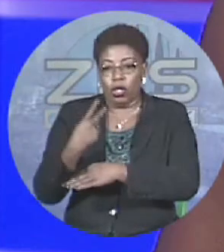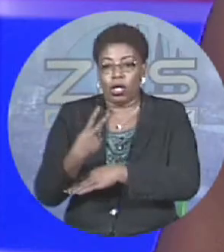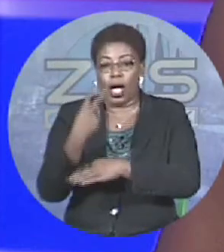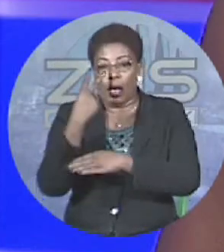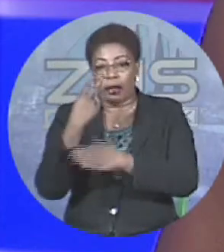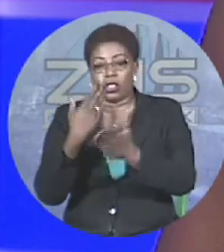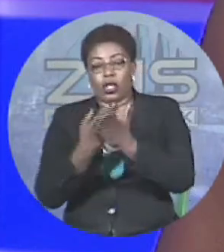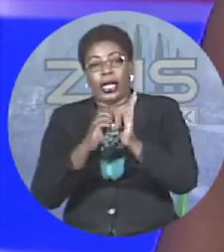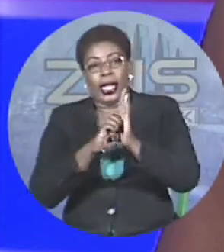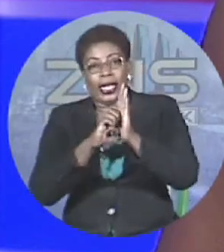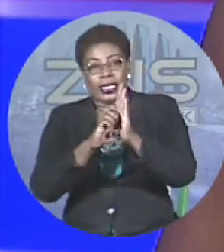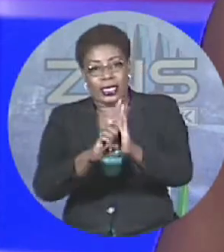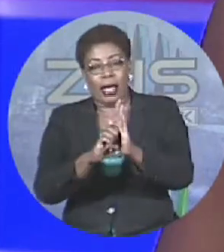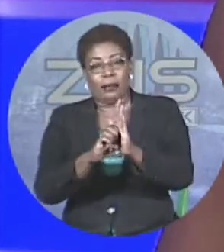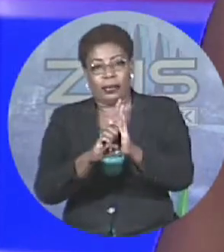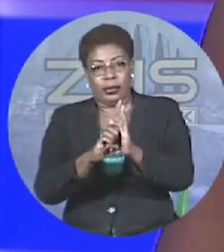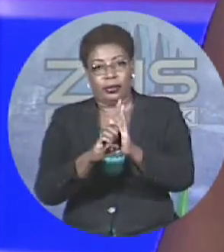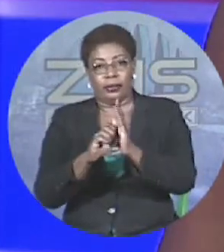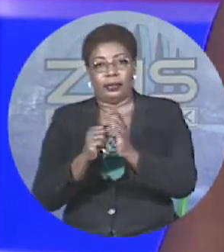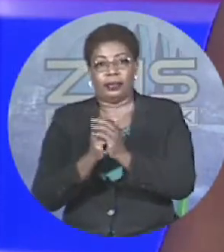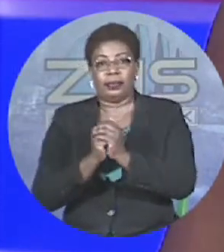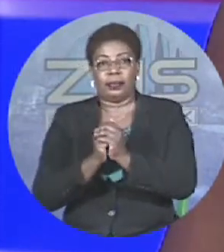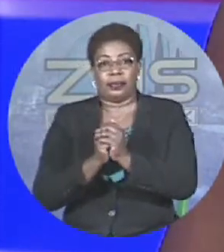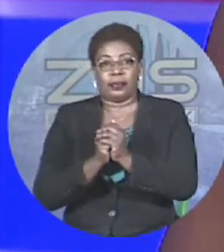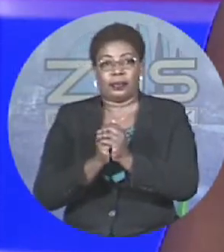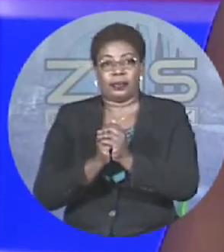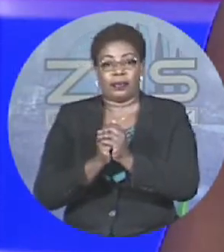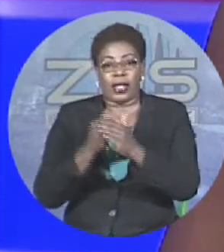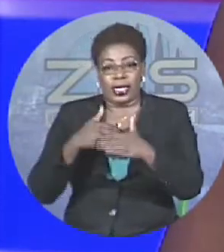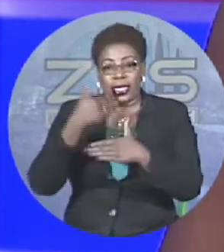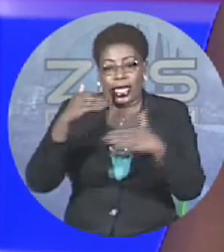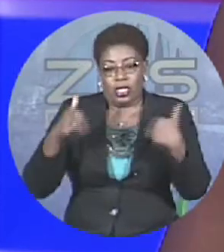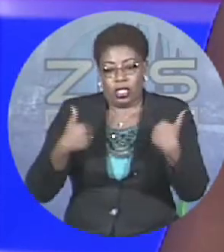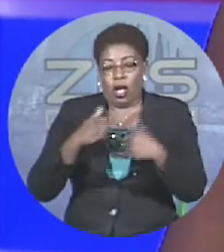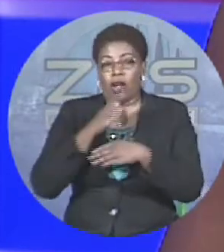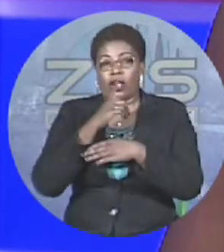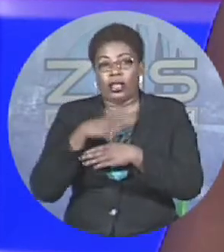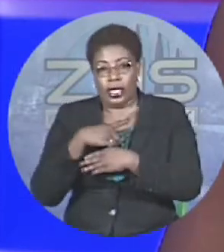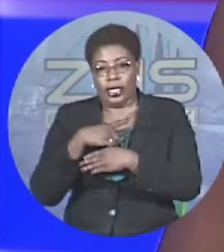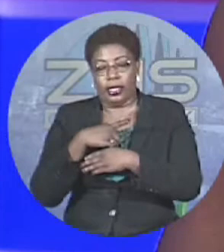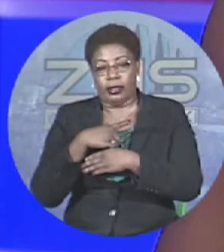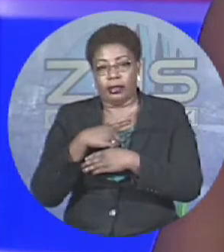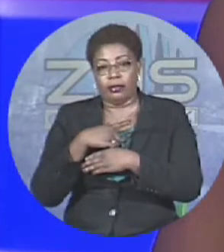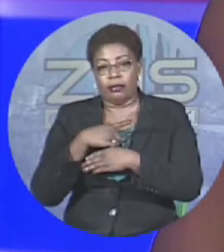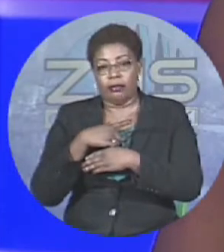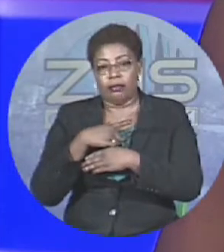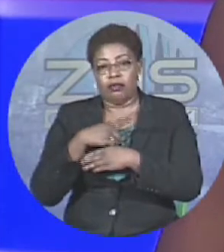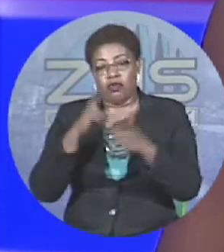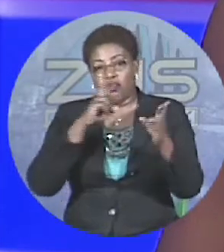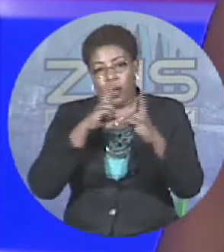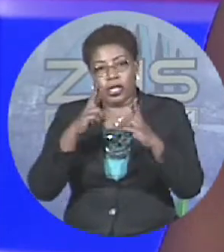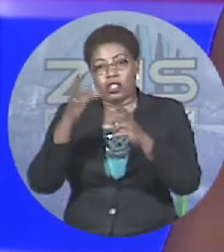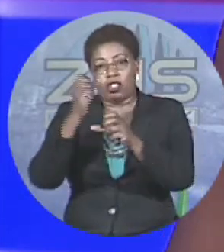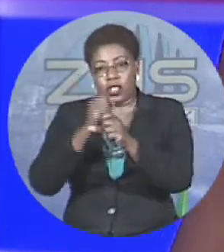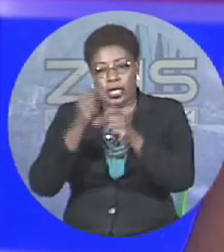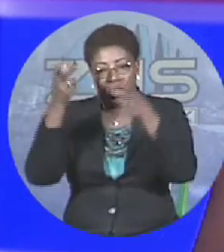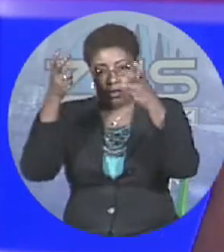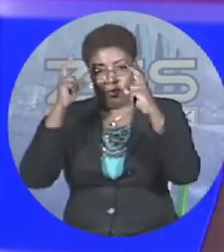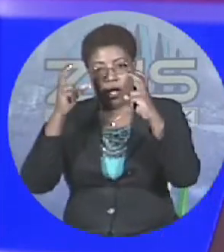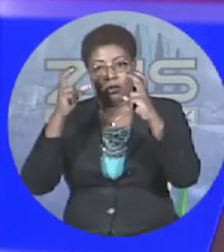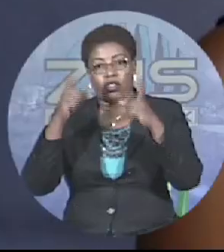to her and admire the person behind the crown. And as the next young lady prepares to claim the crown, she offered some sage